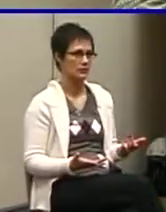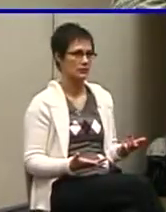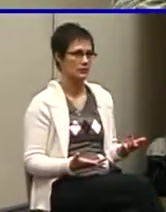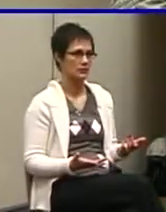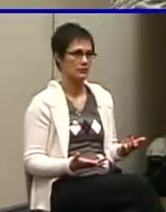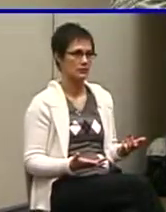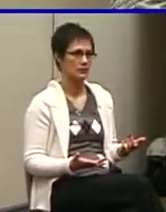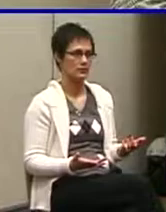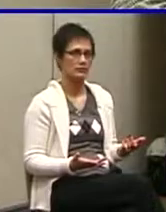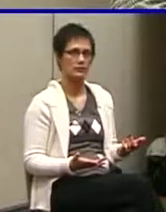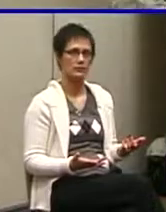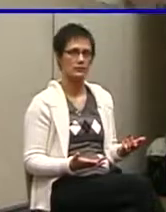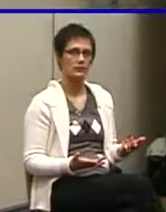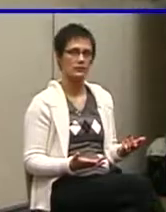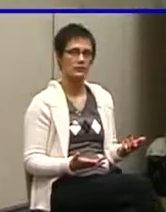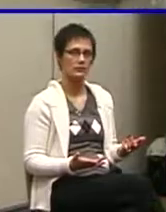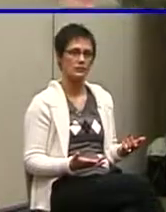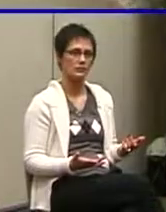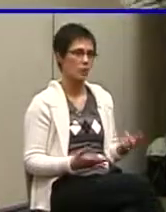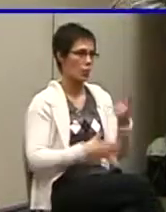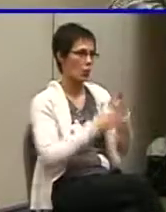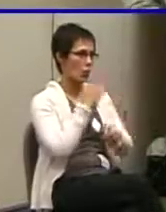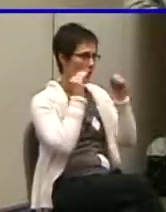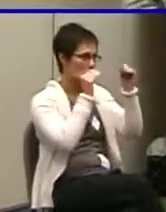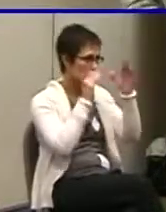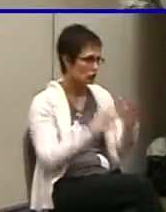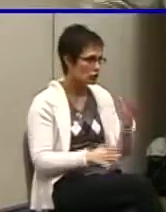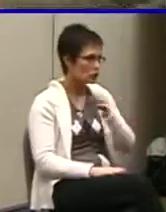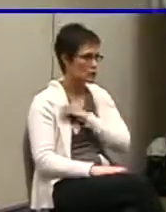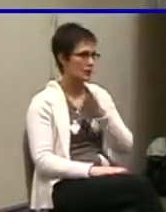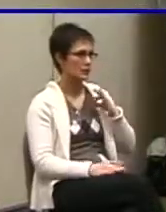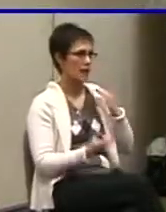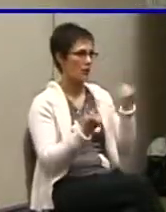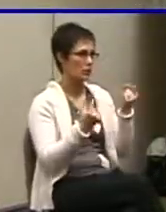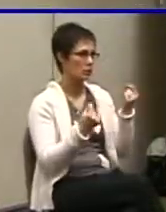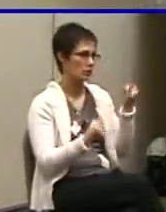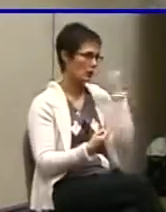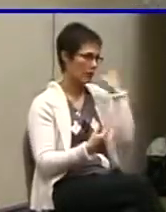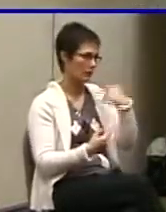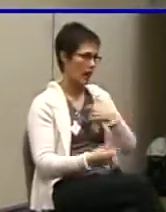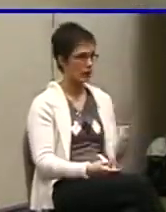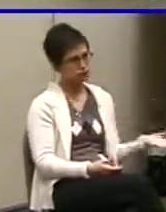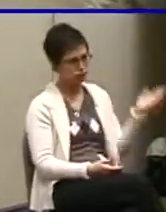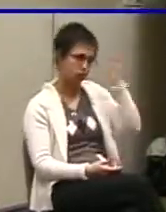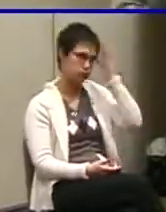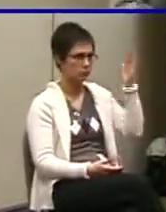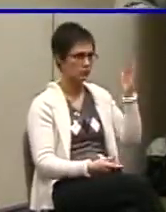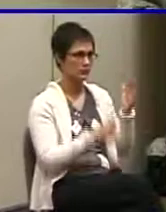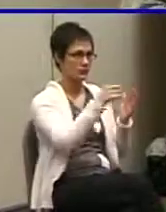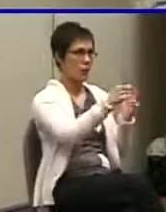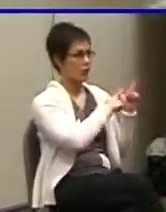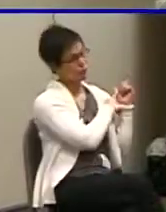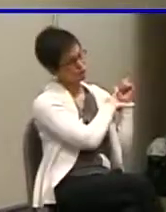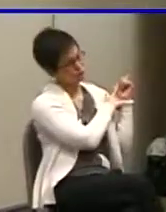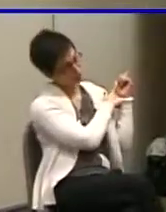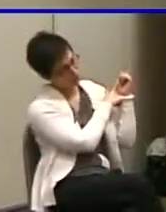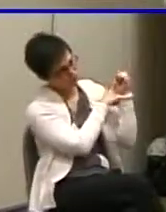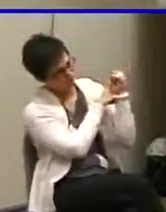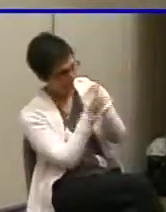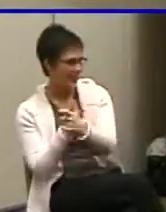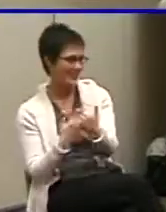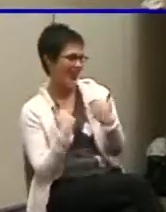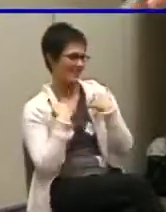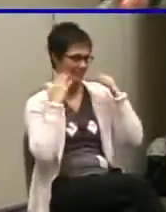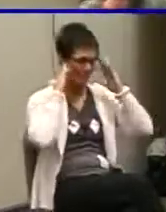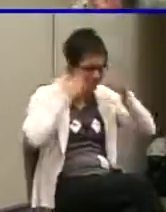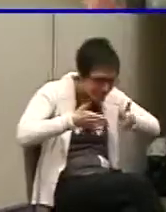Okay? What are teachers and staff going to do? Is I start going, wow, wow, wow. Absolutely. All of a sudden, I've got all